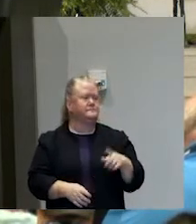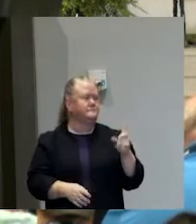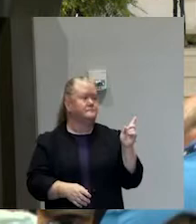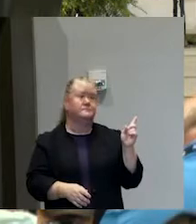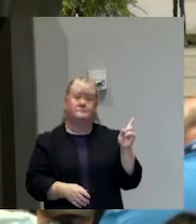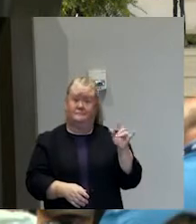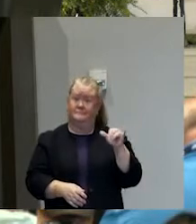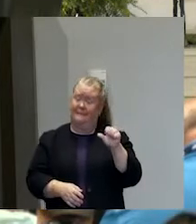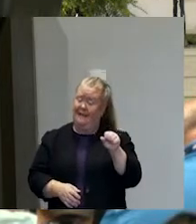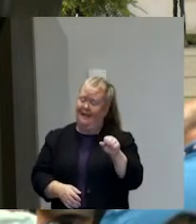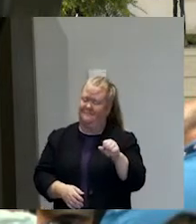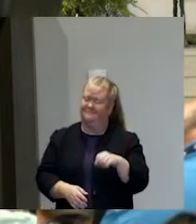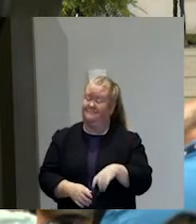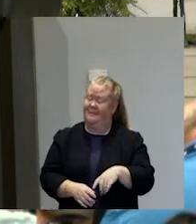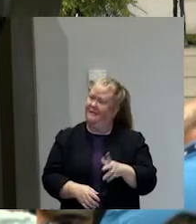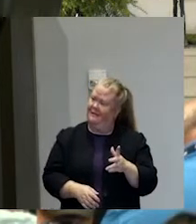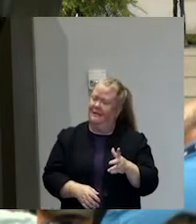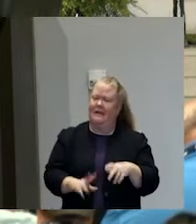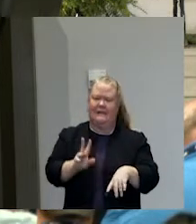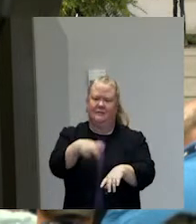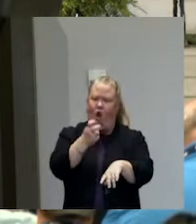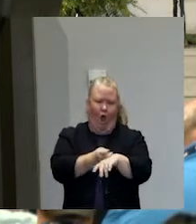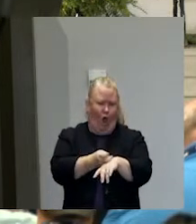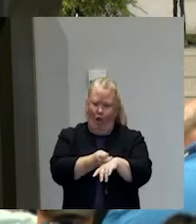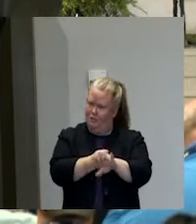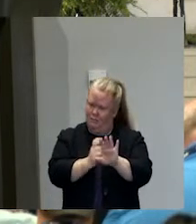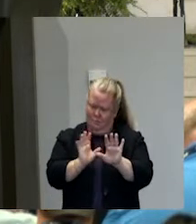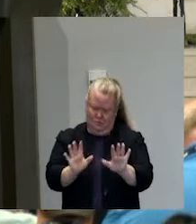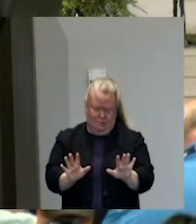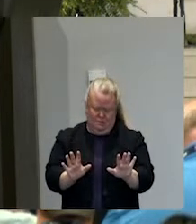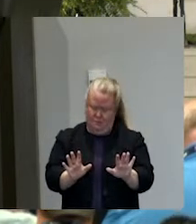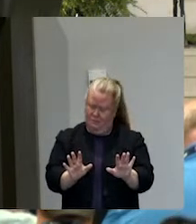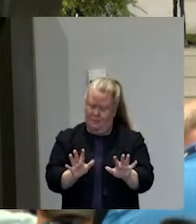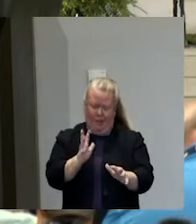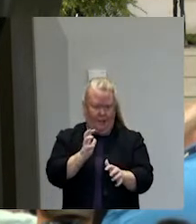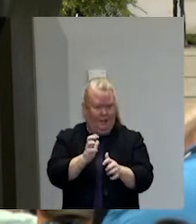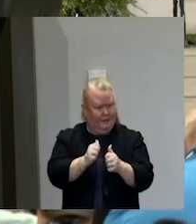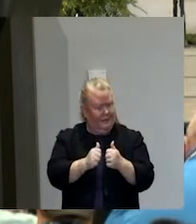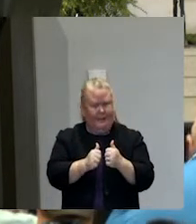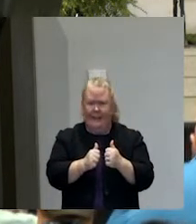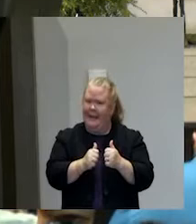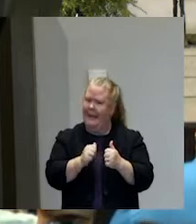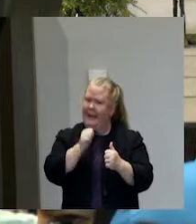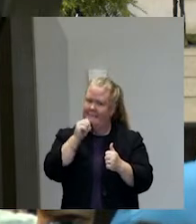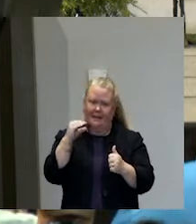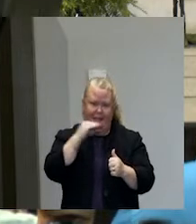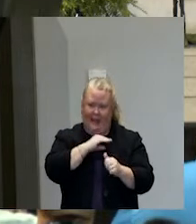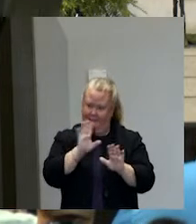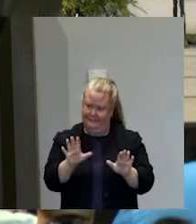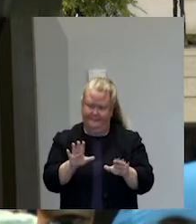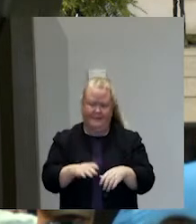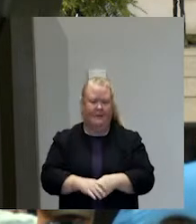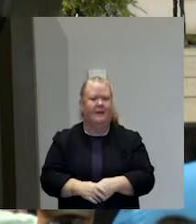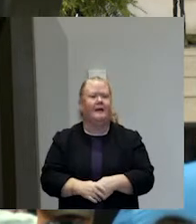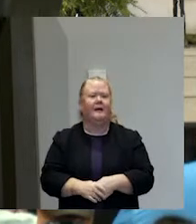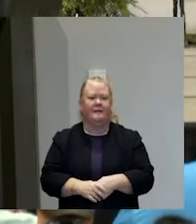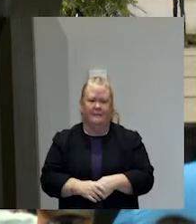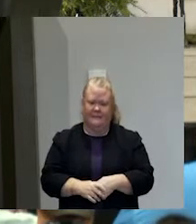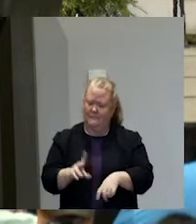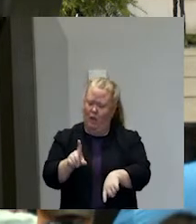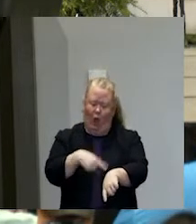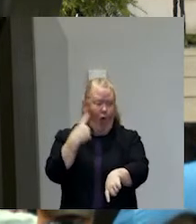Yeah, it's hard. I'm not gonna lie. It took a long time,